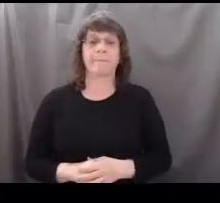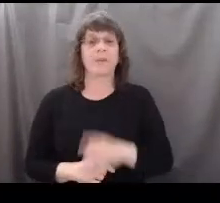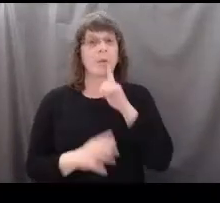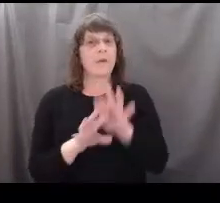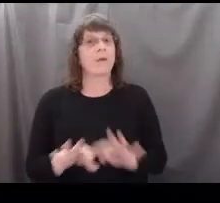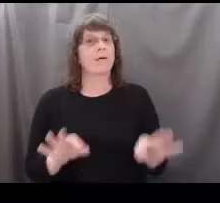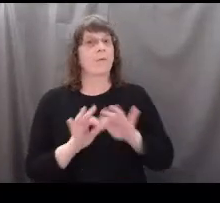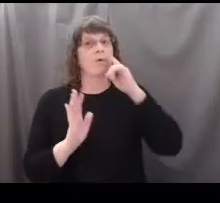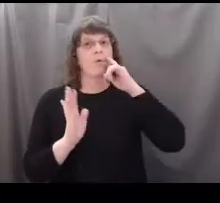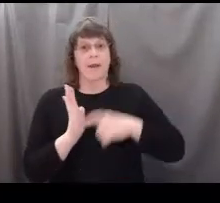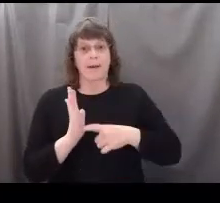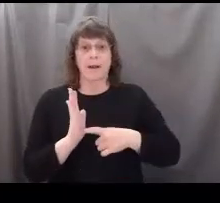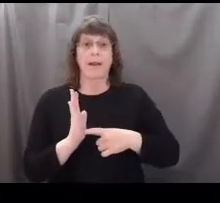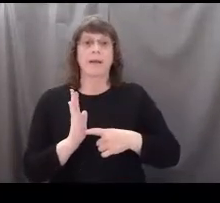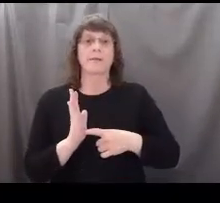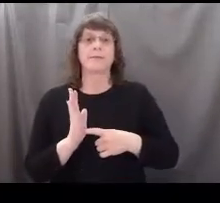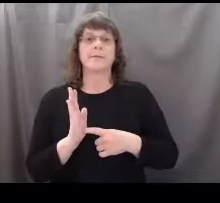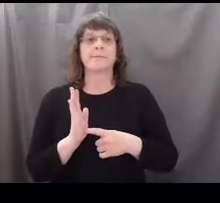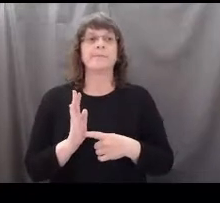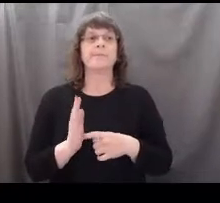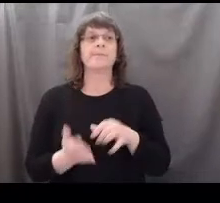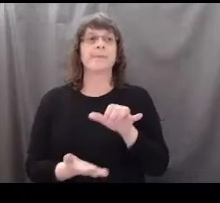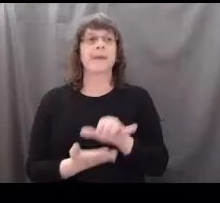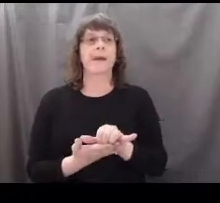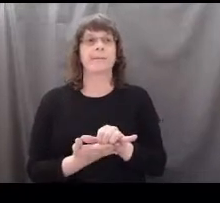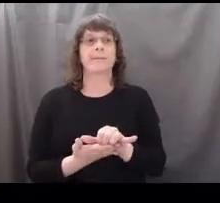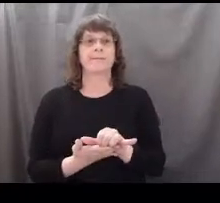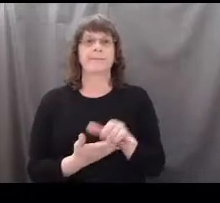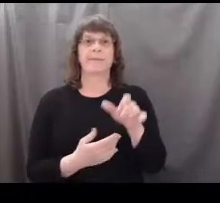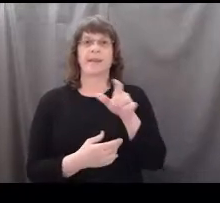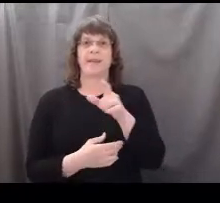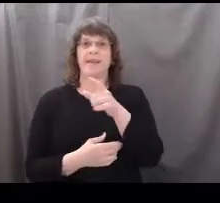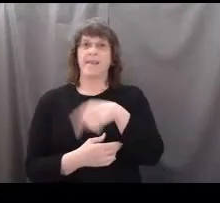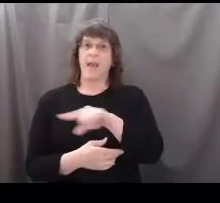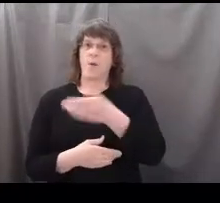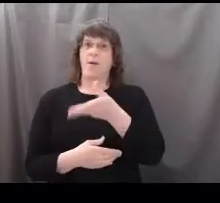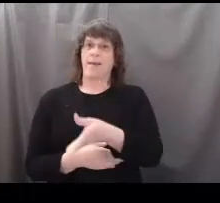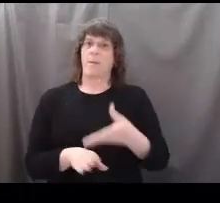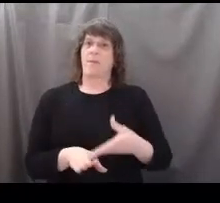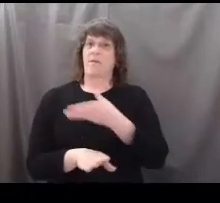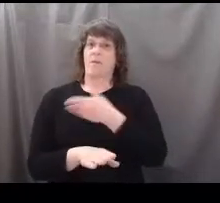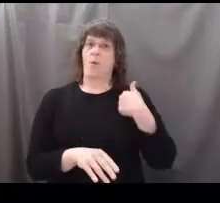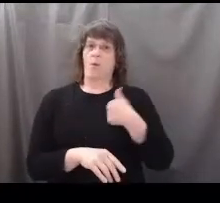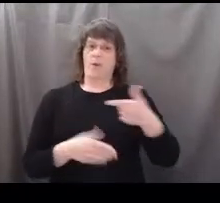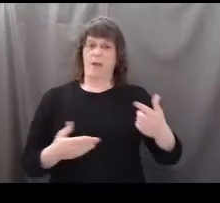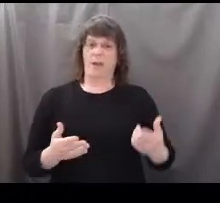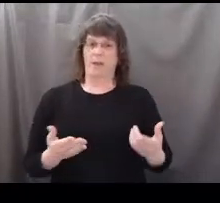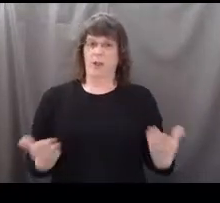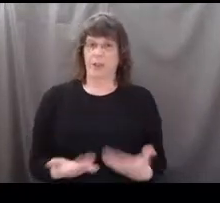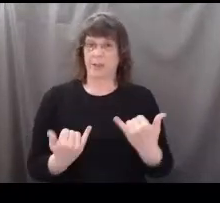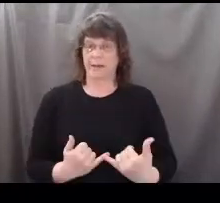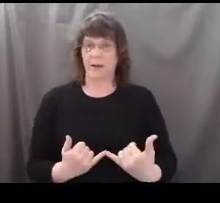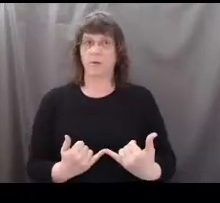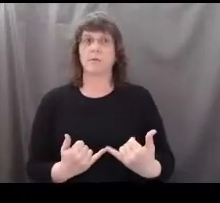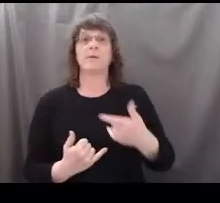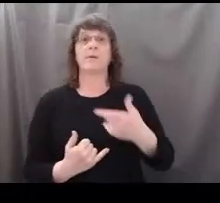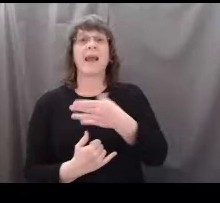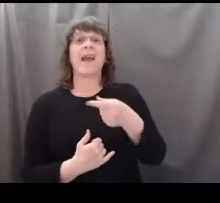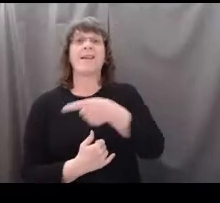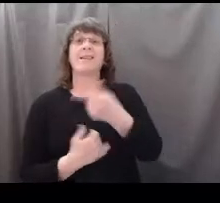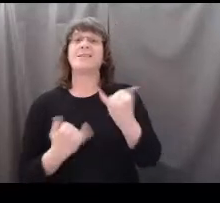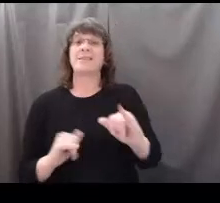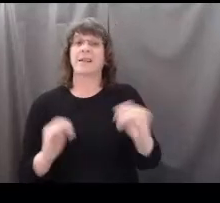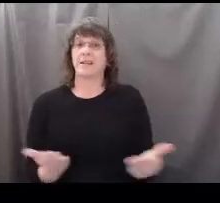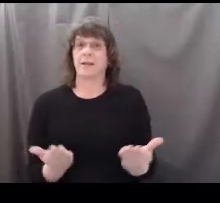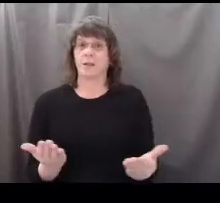to recognize that they were there before we are here now, and they're still here. So